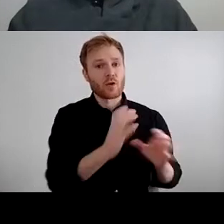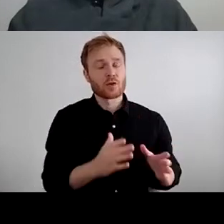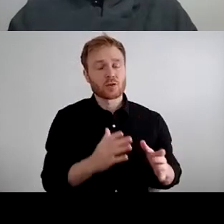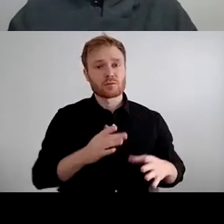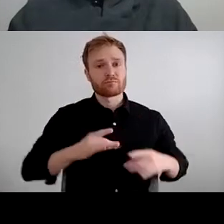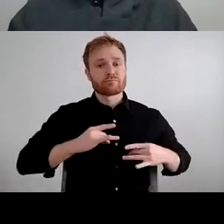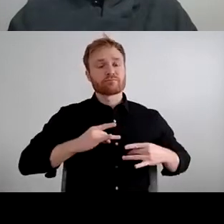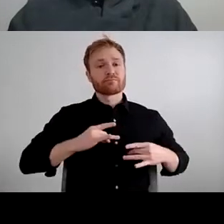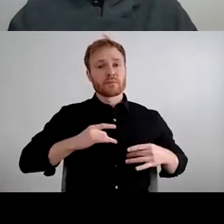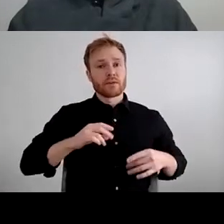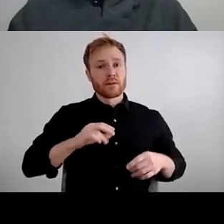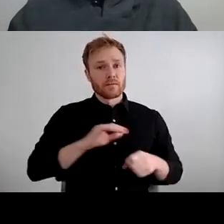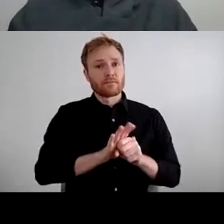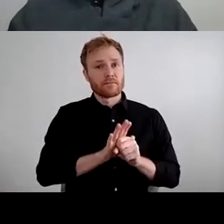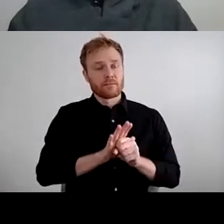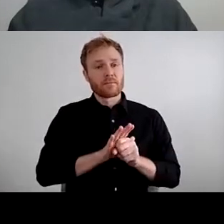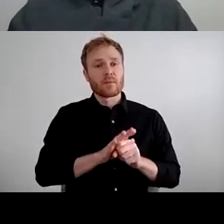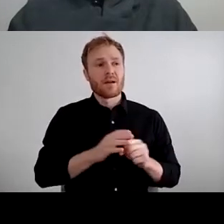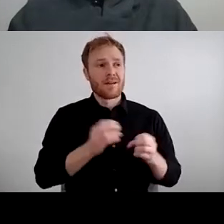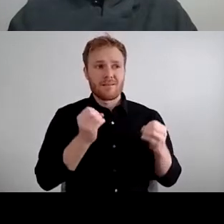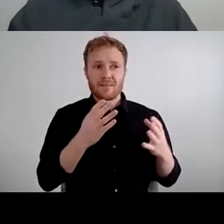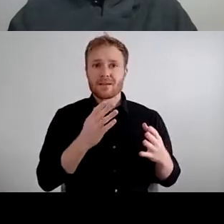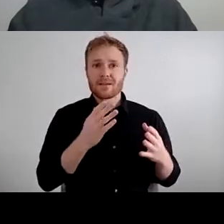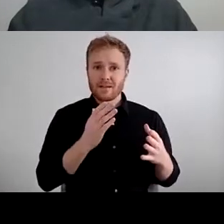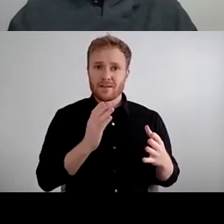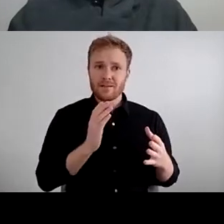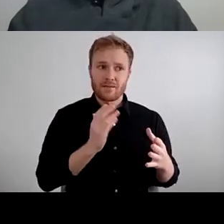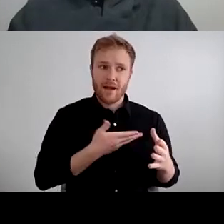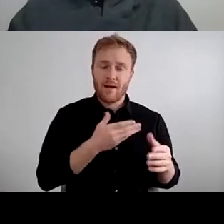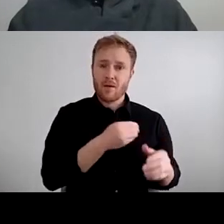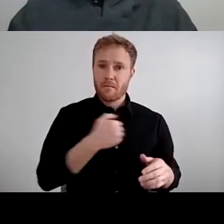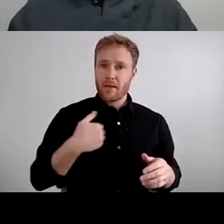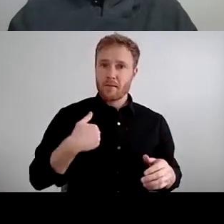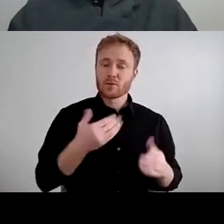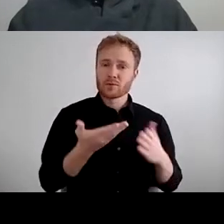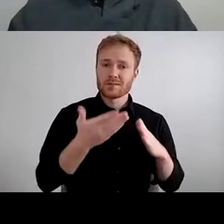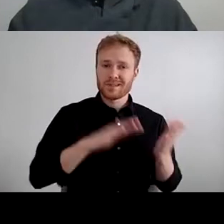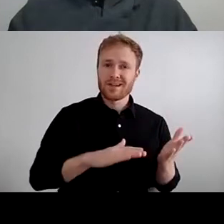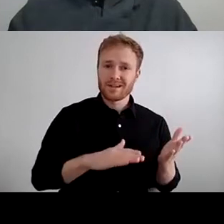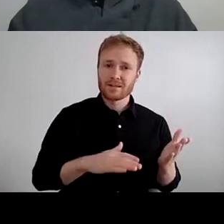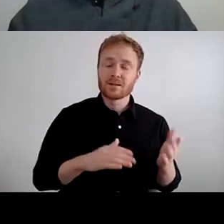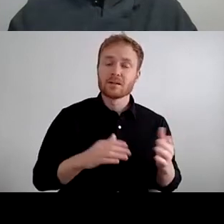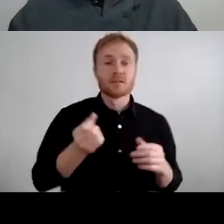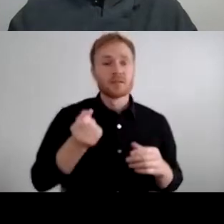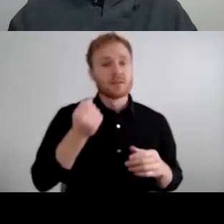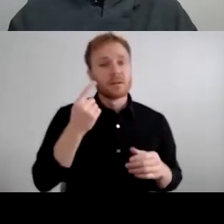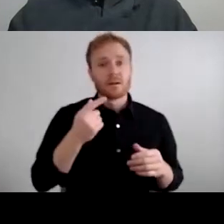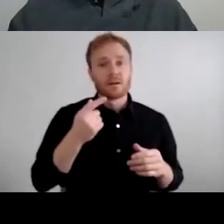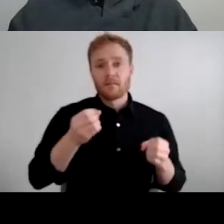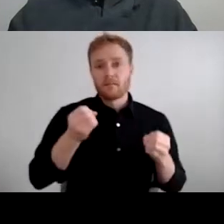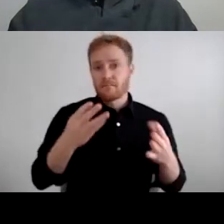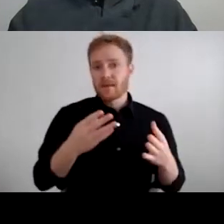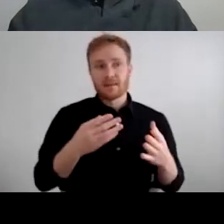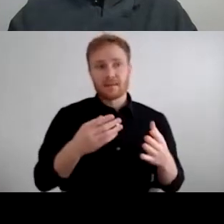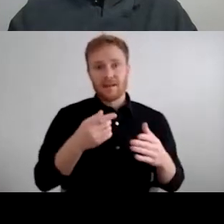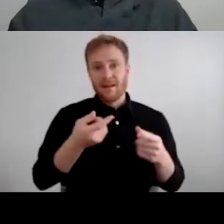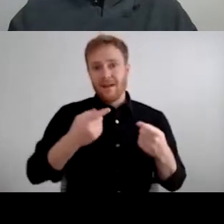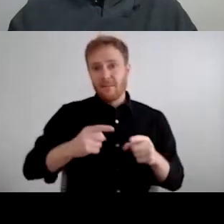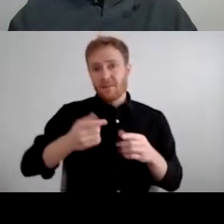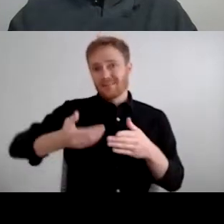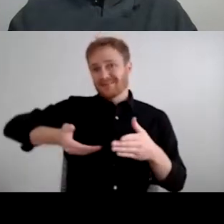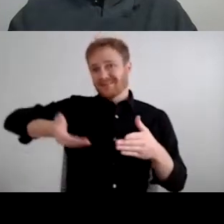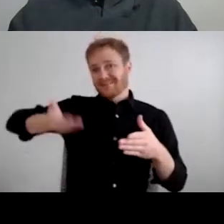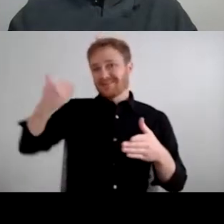union. What's troubling is that many of those cases happened earlier in the year. We are heading into a second wave of this